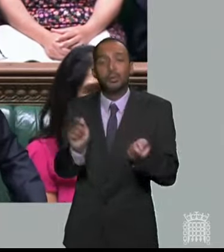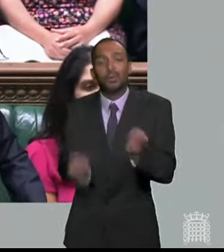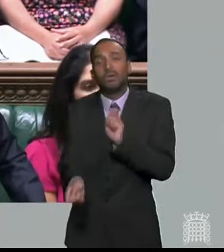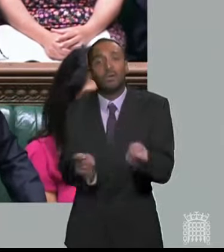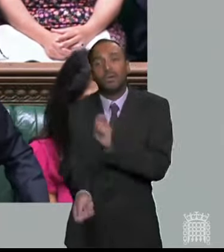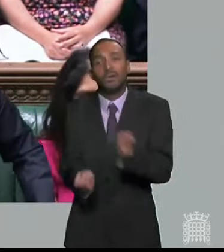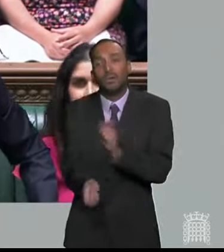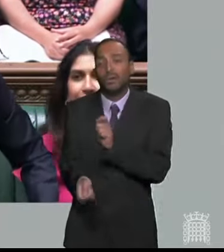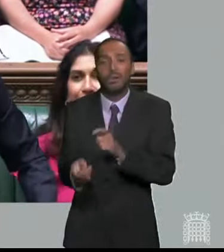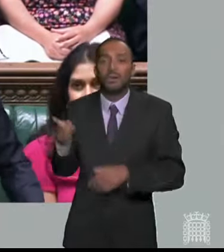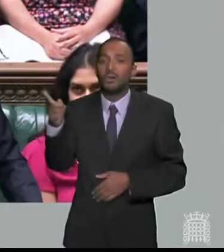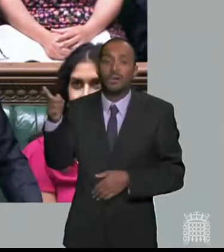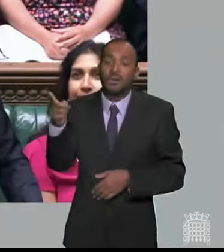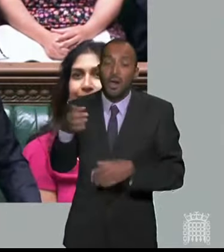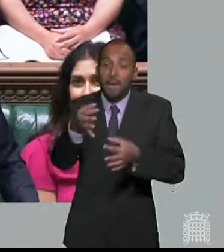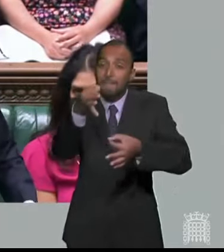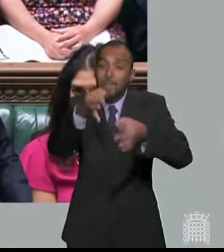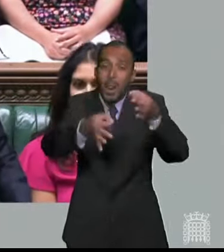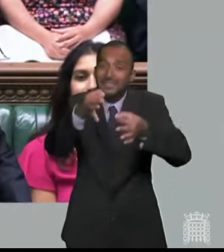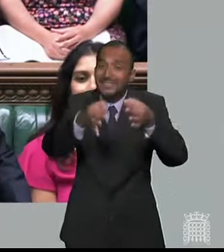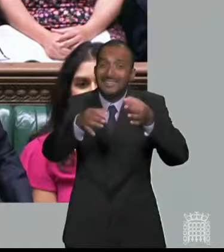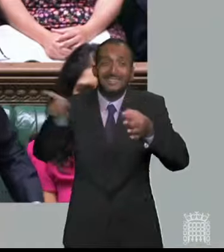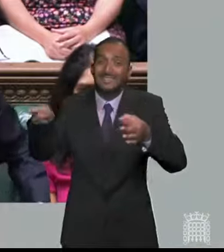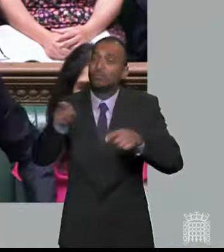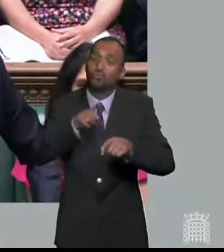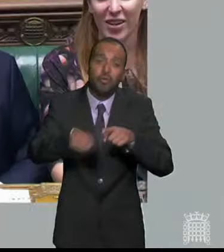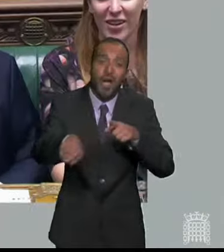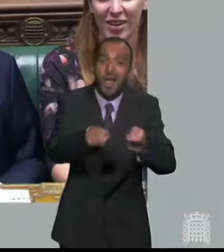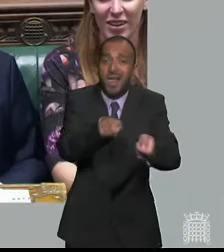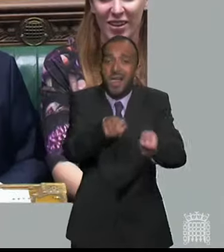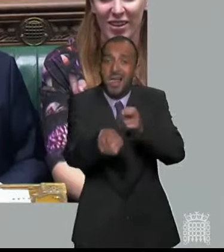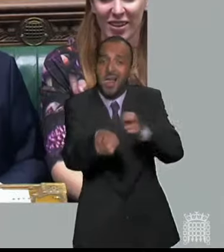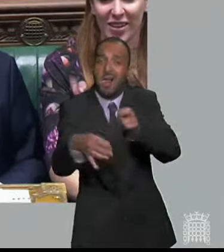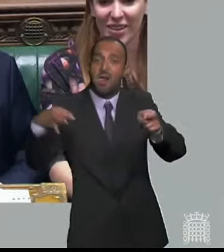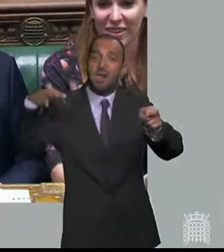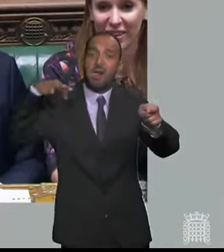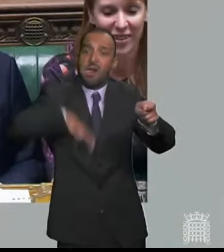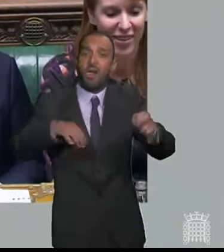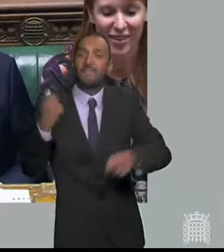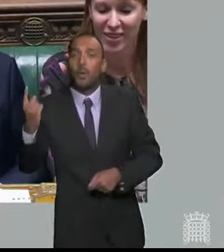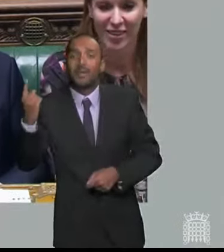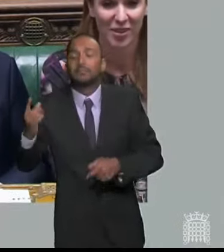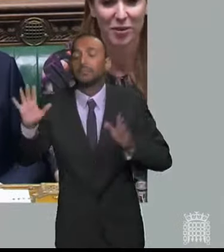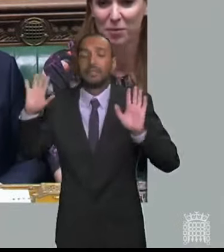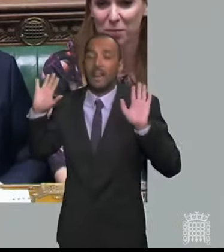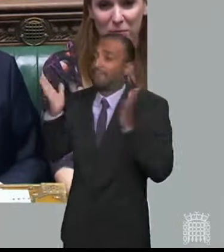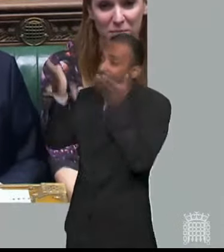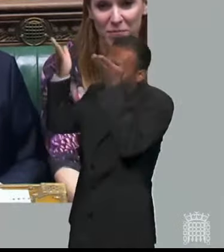of opportunism that we've come to expect from Captain Hindsight over here.